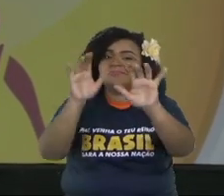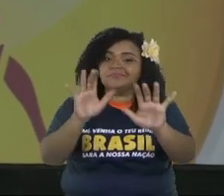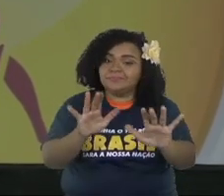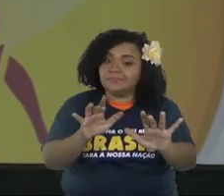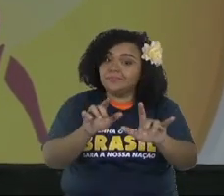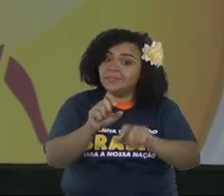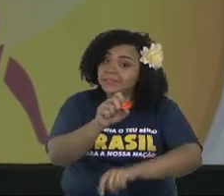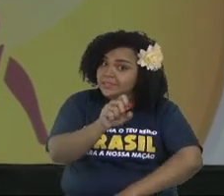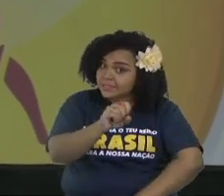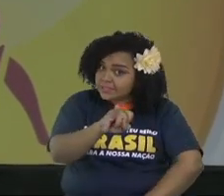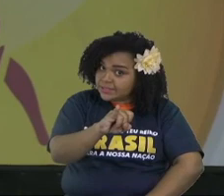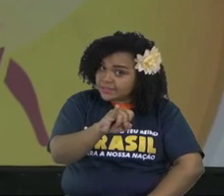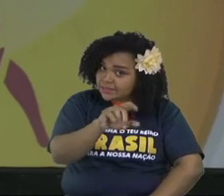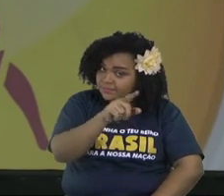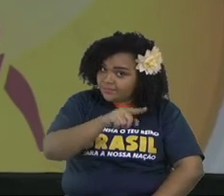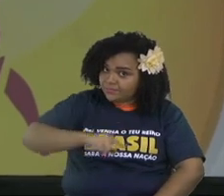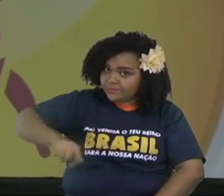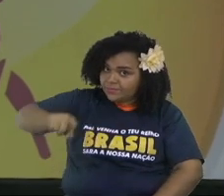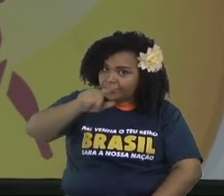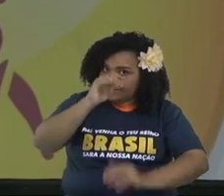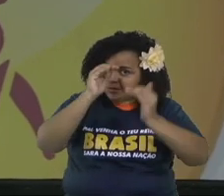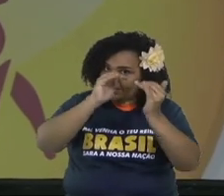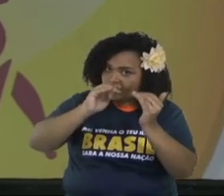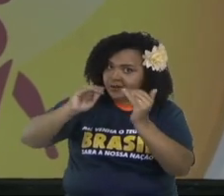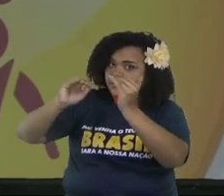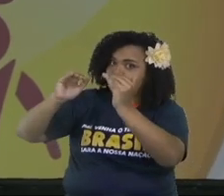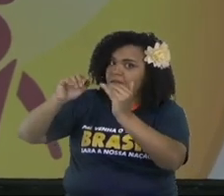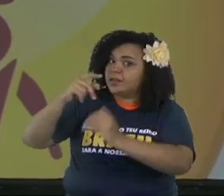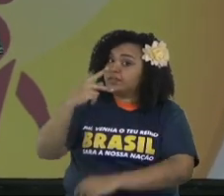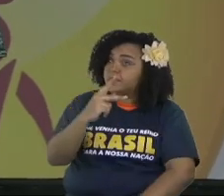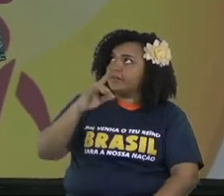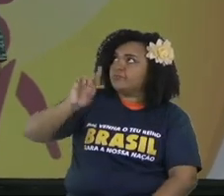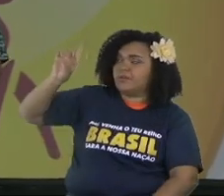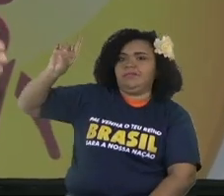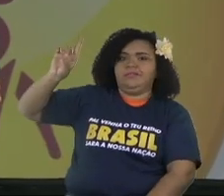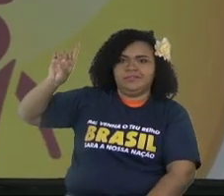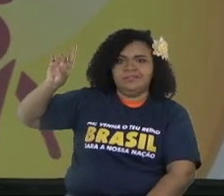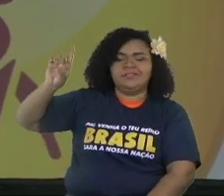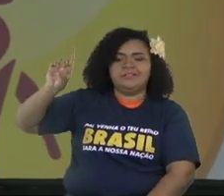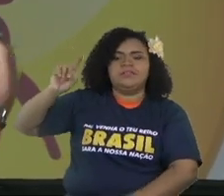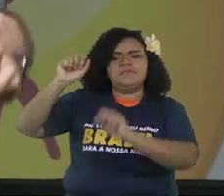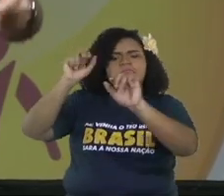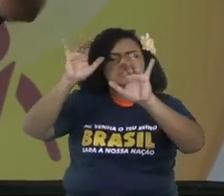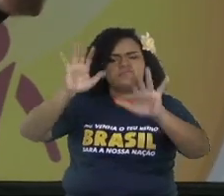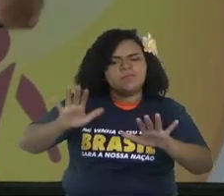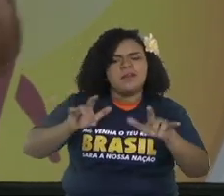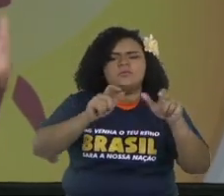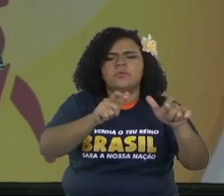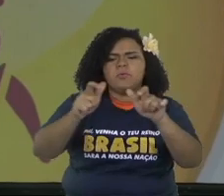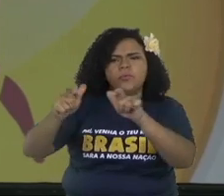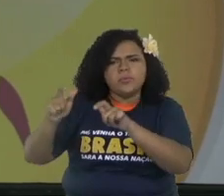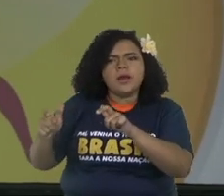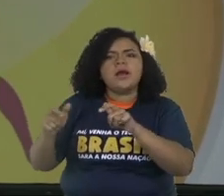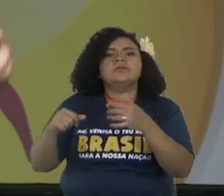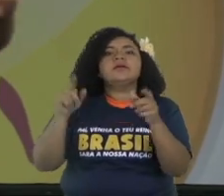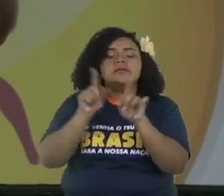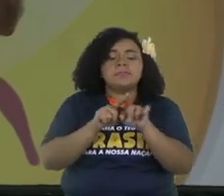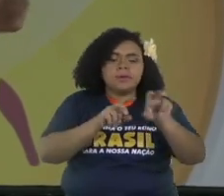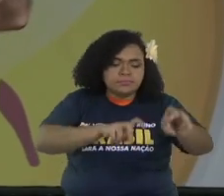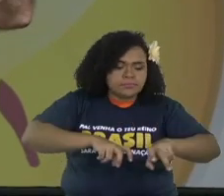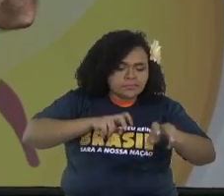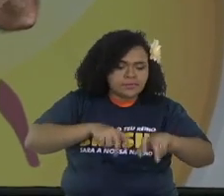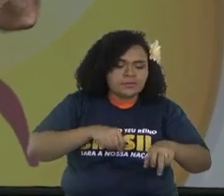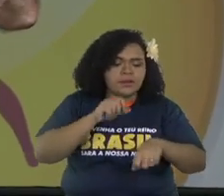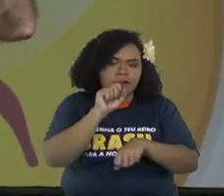if you obey the voice of the Lord your God blessed shall you be in the city blessed